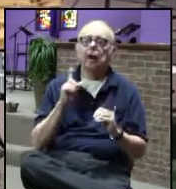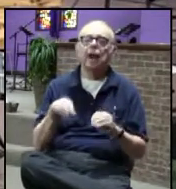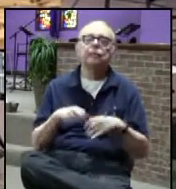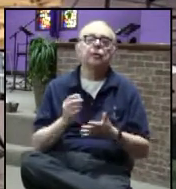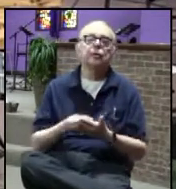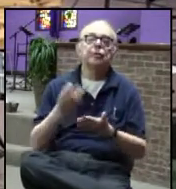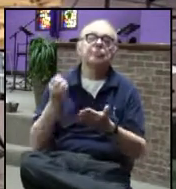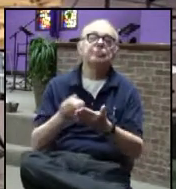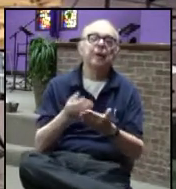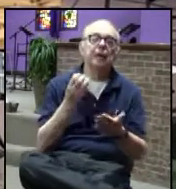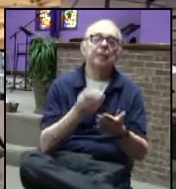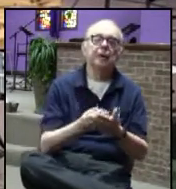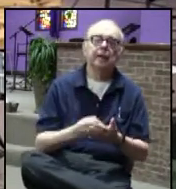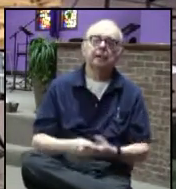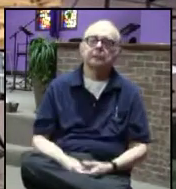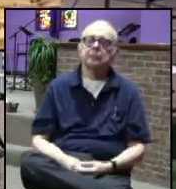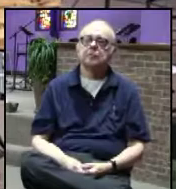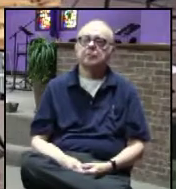spend.